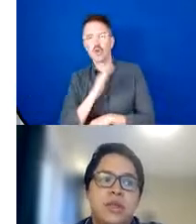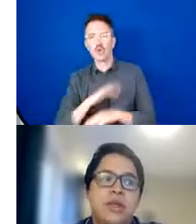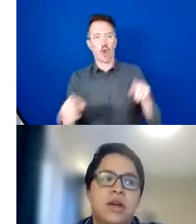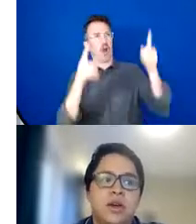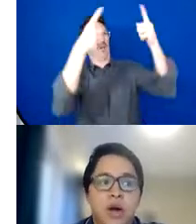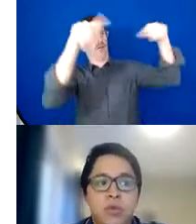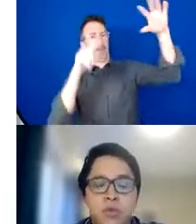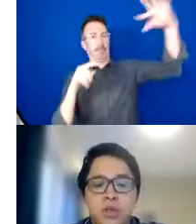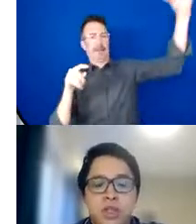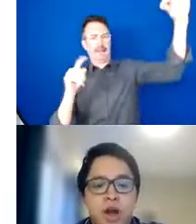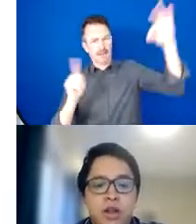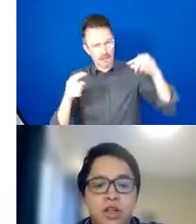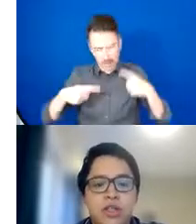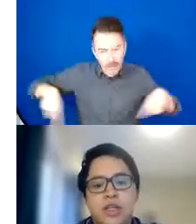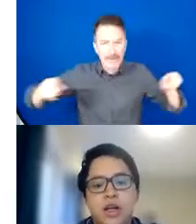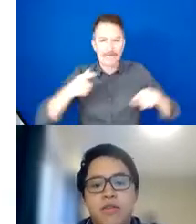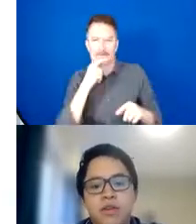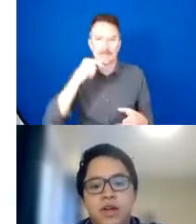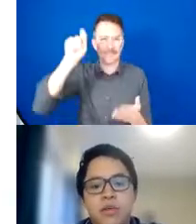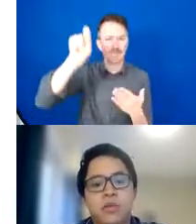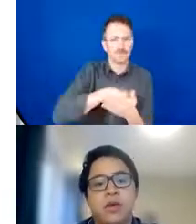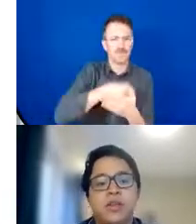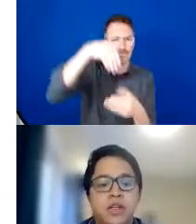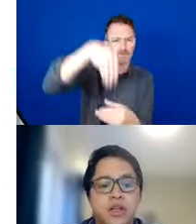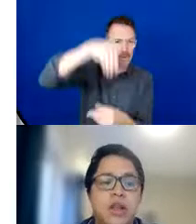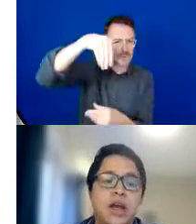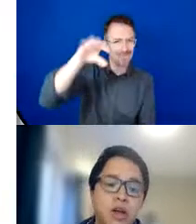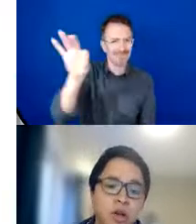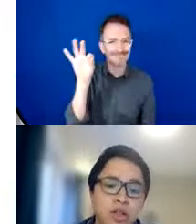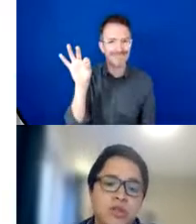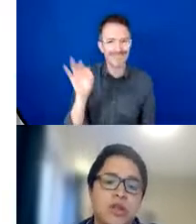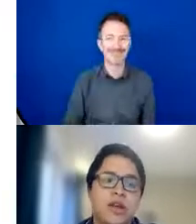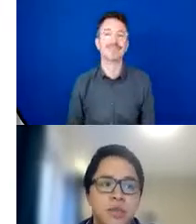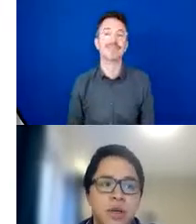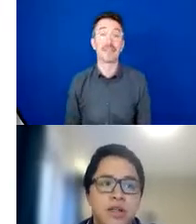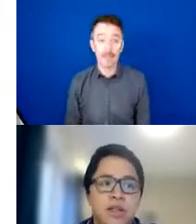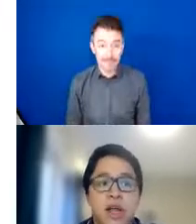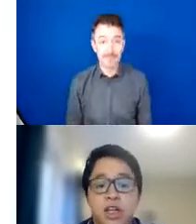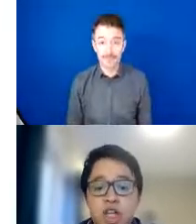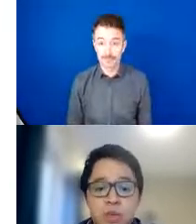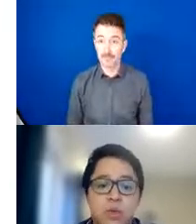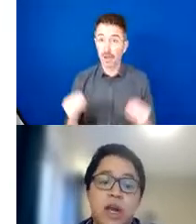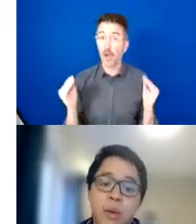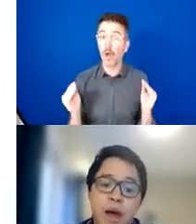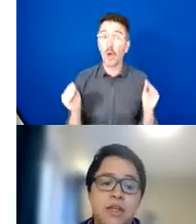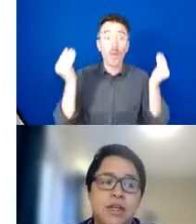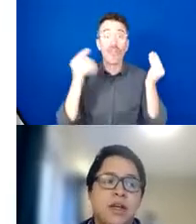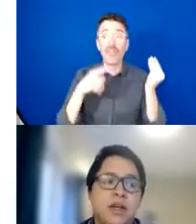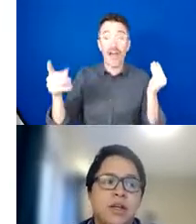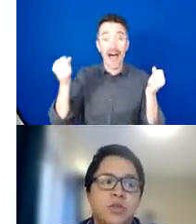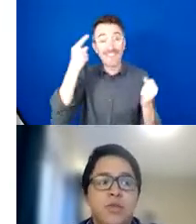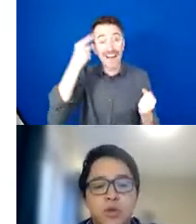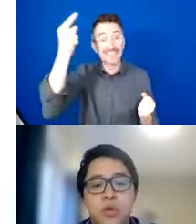to be credible sources of knowledge, since they often are considered to lack knowledge, to lack experience, to lack judgment or